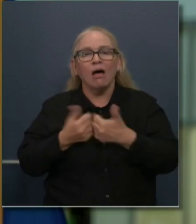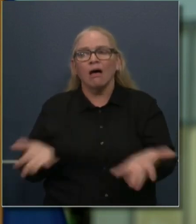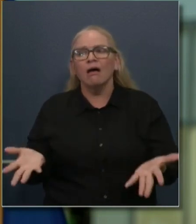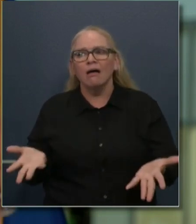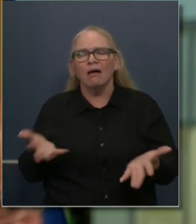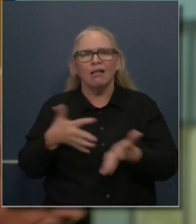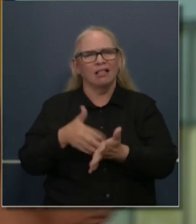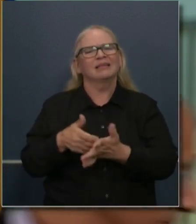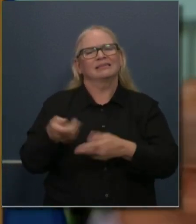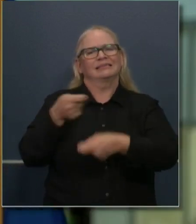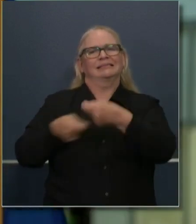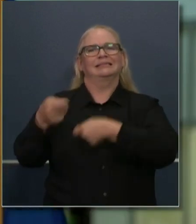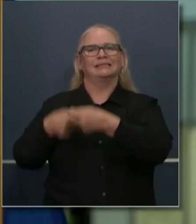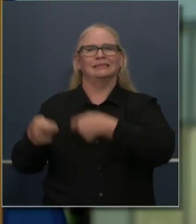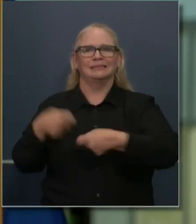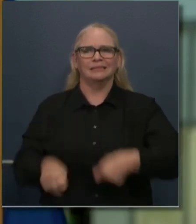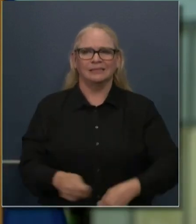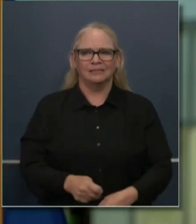state.